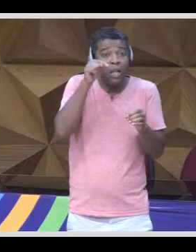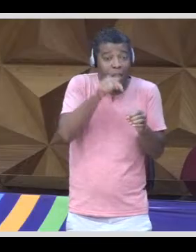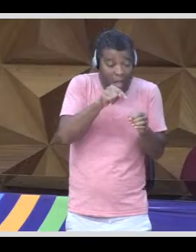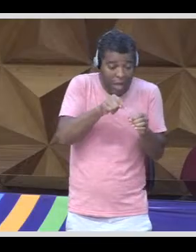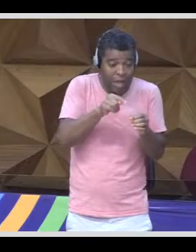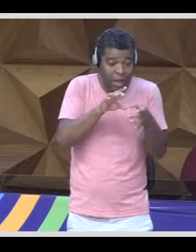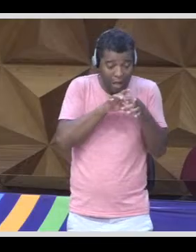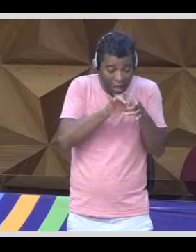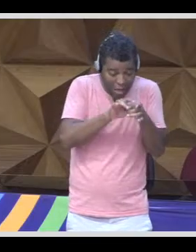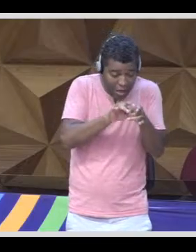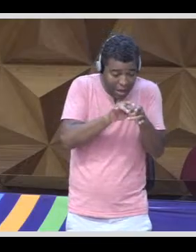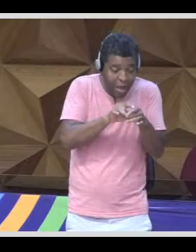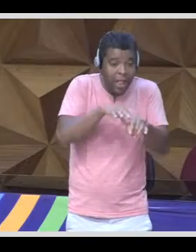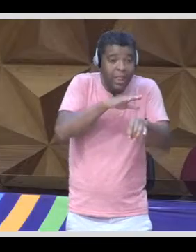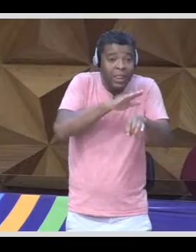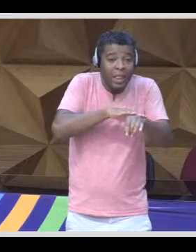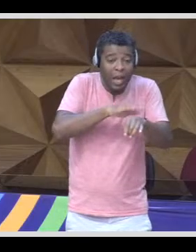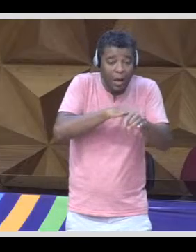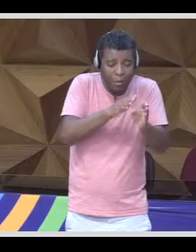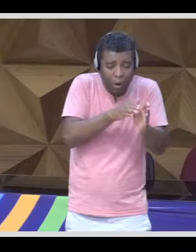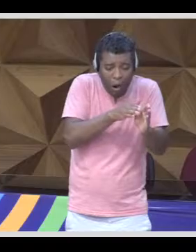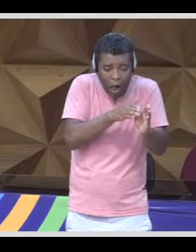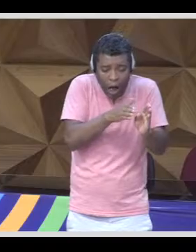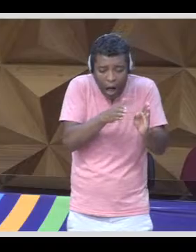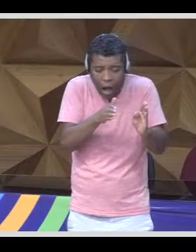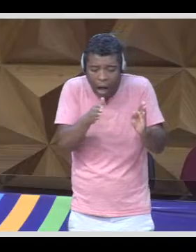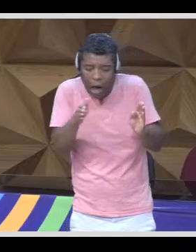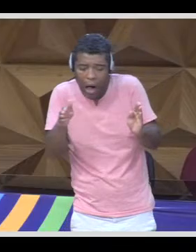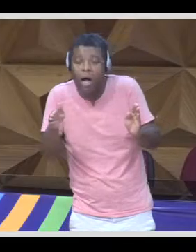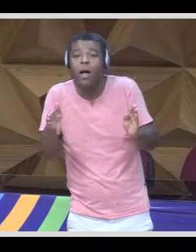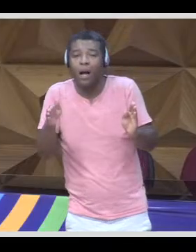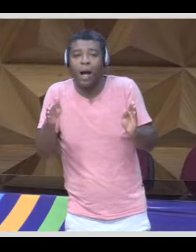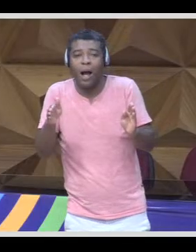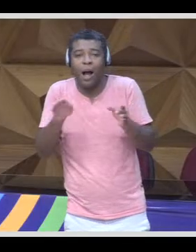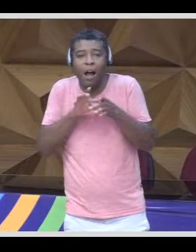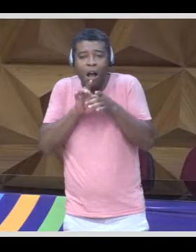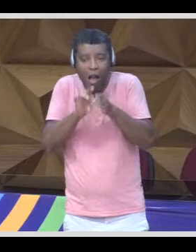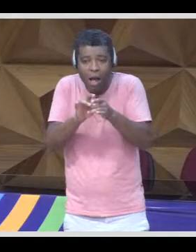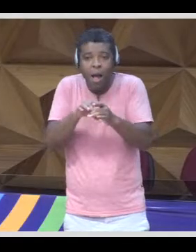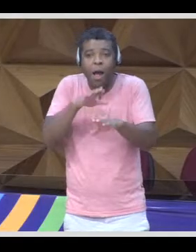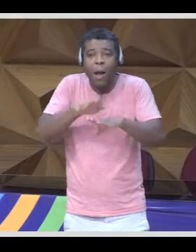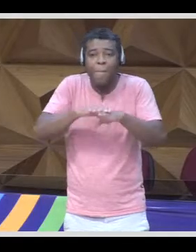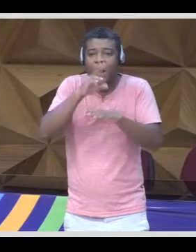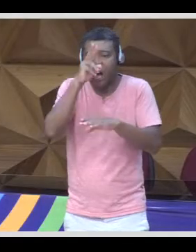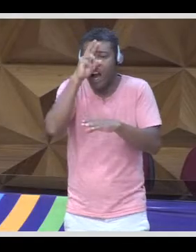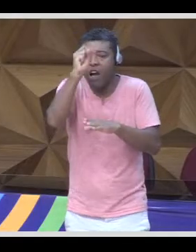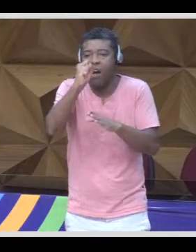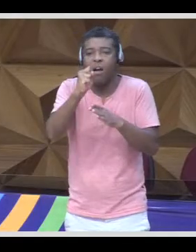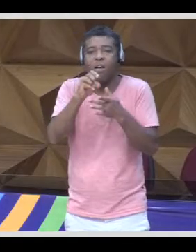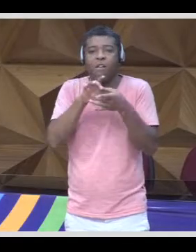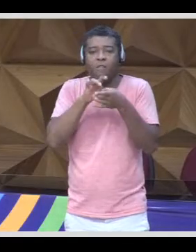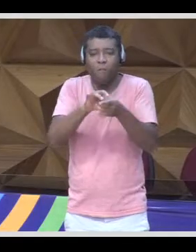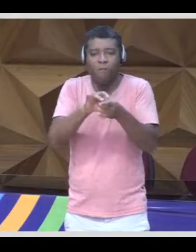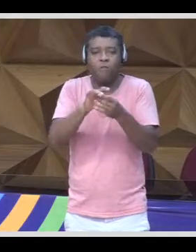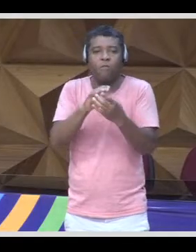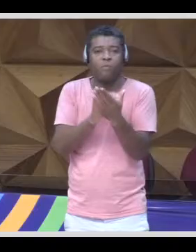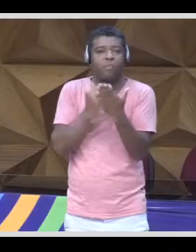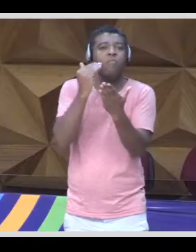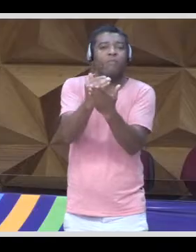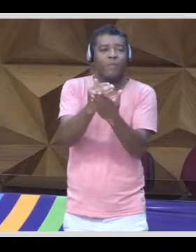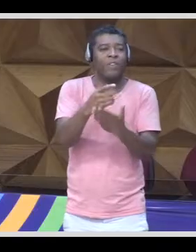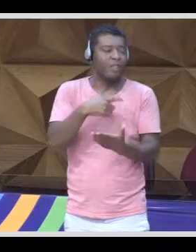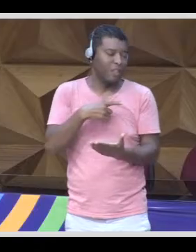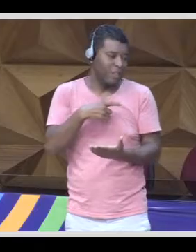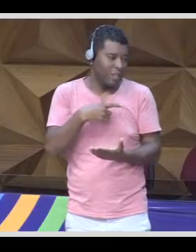even further, becomes even stronger. So what do we have? We have a small fraction of